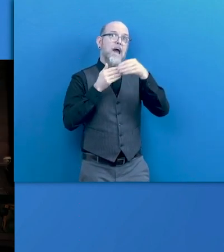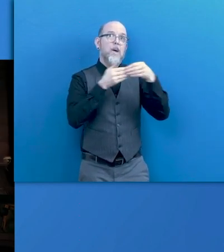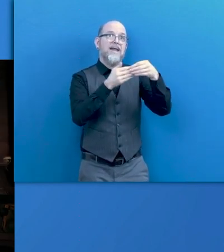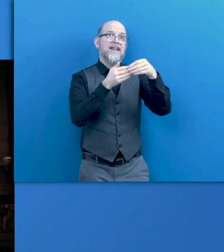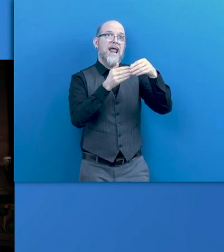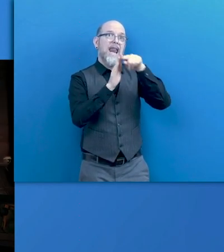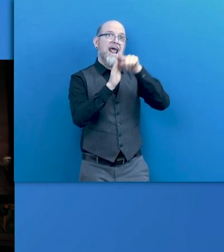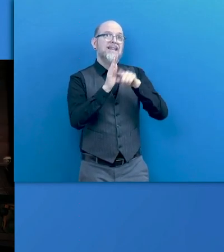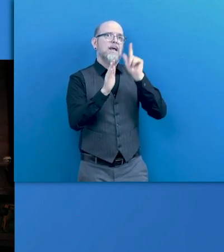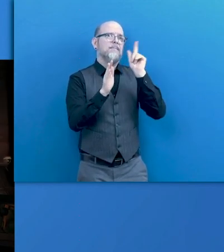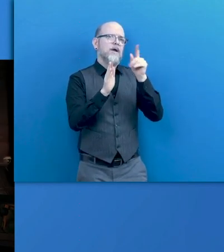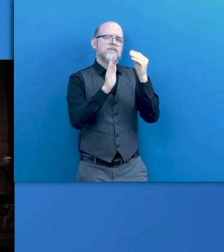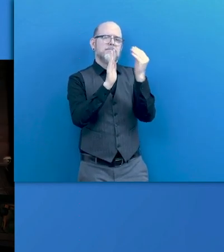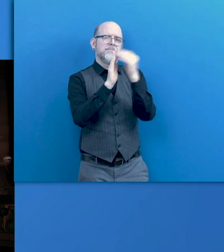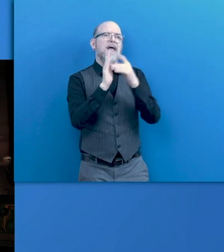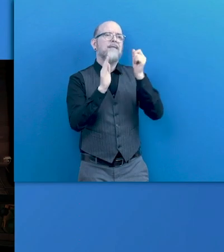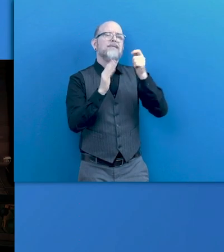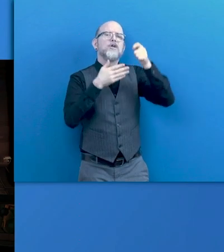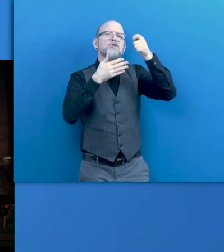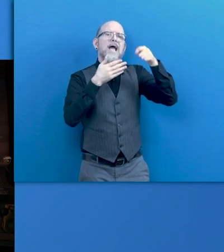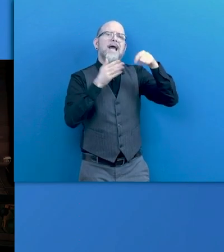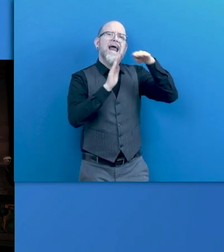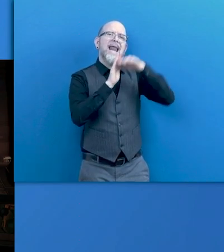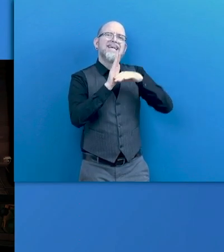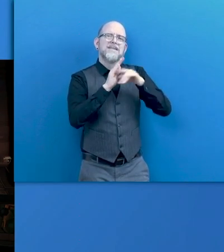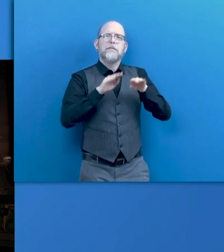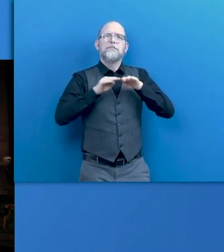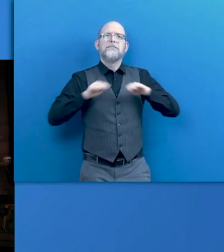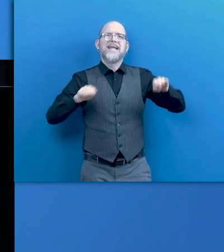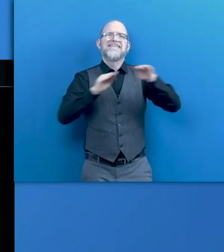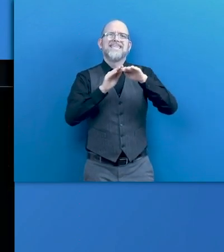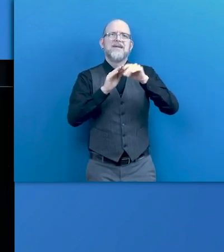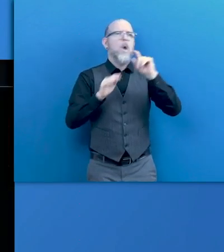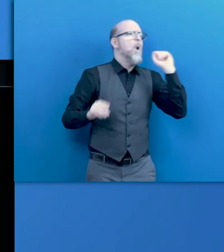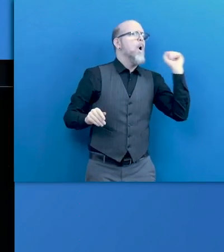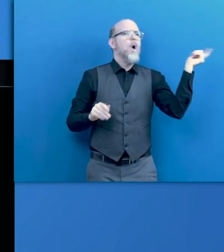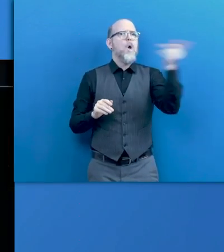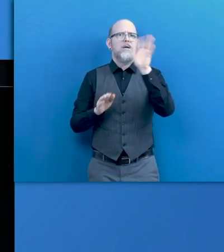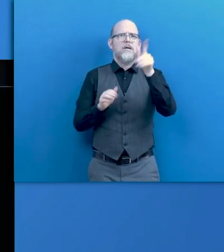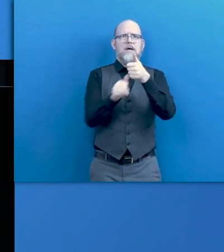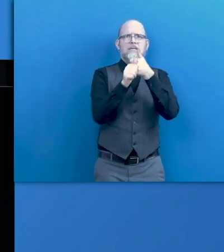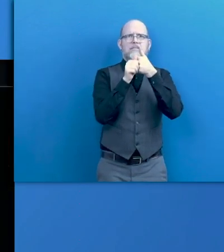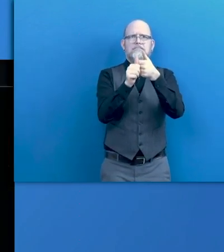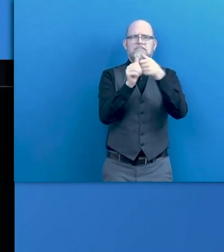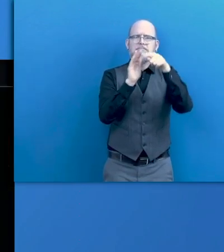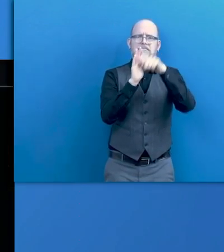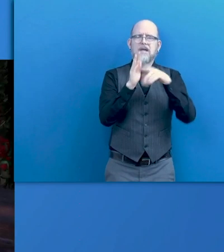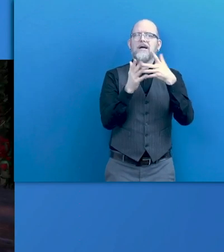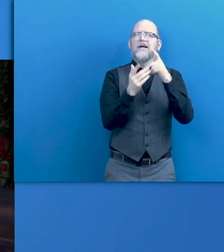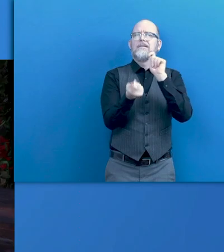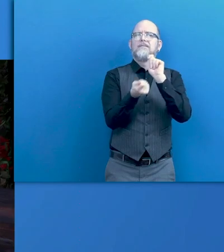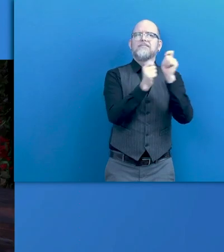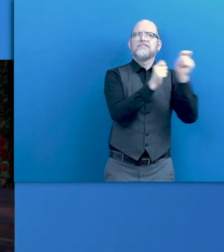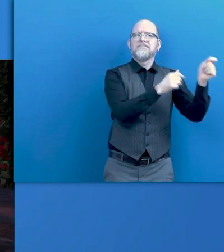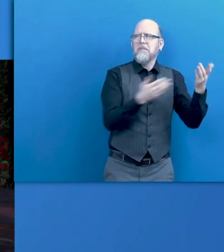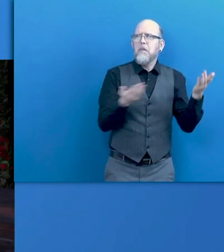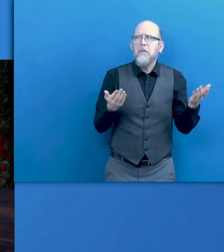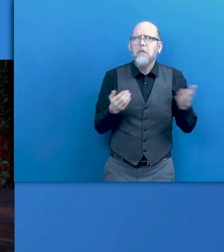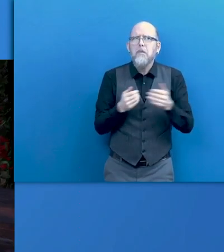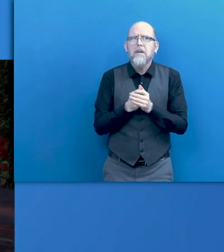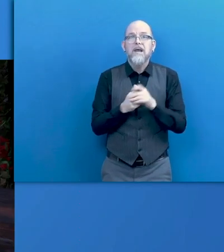That is an Excel checklist. In the basic version, almost all of it can be implemented very quickly. And most of all, I think